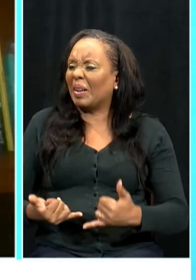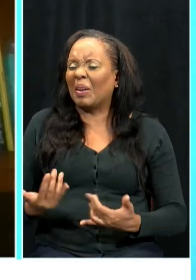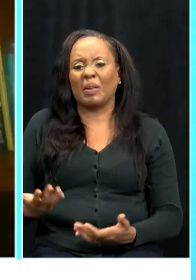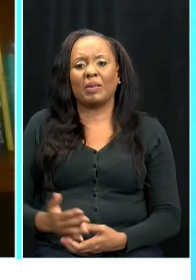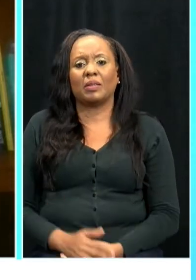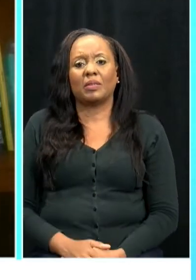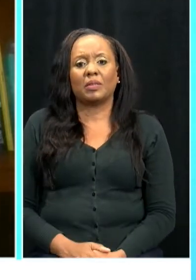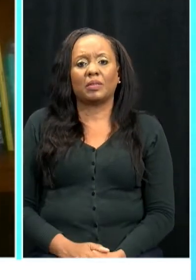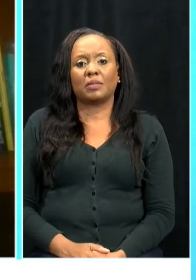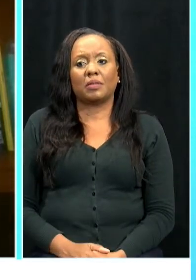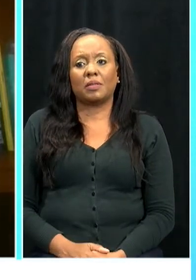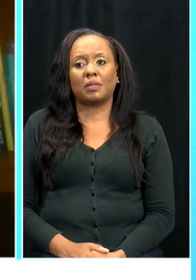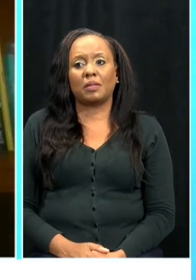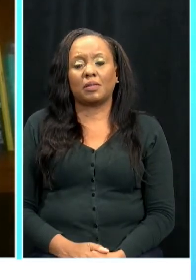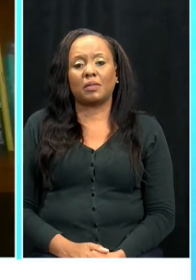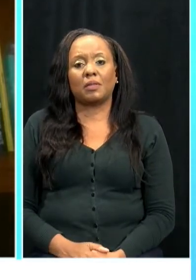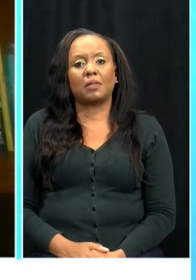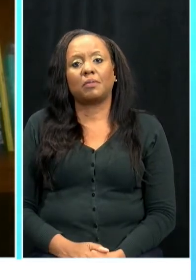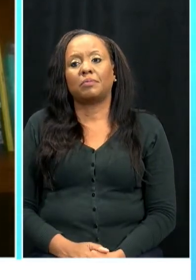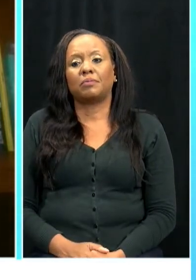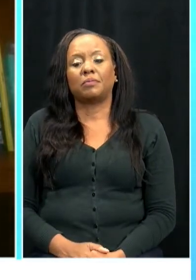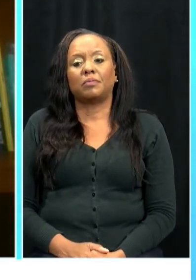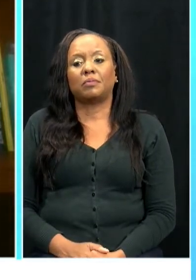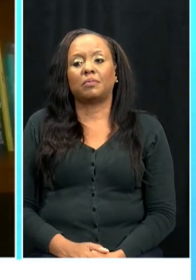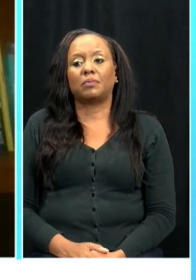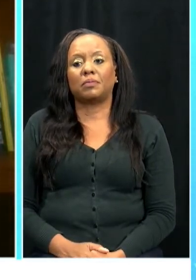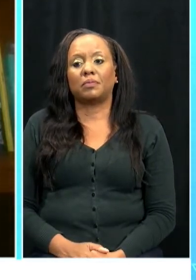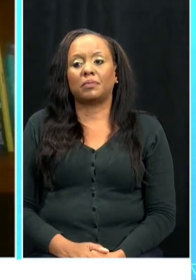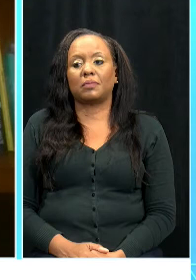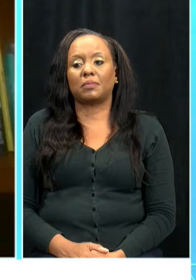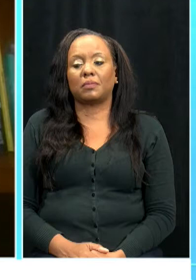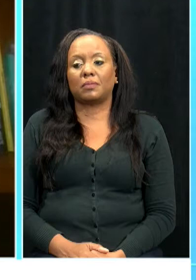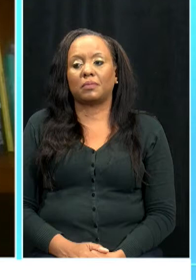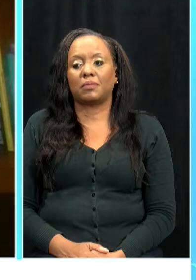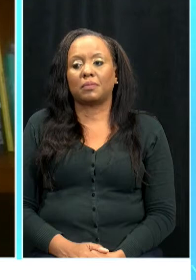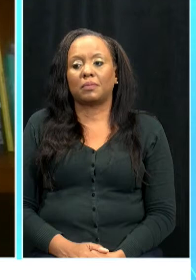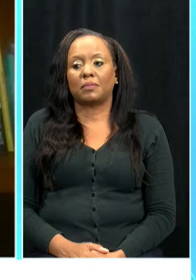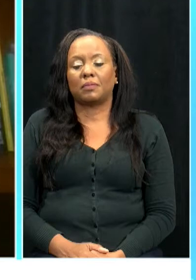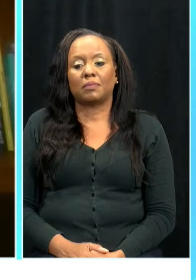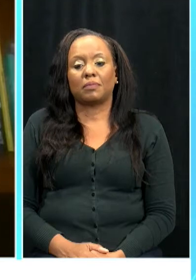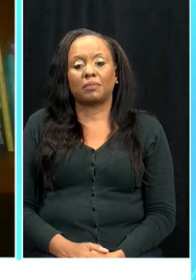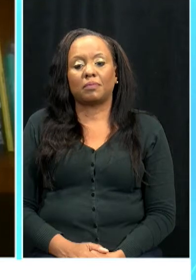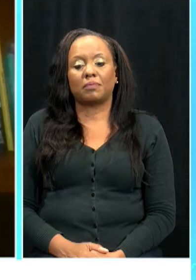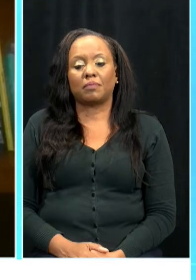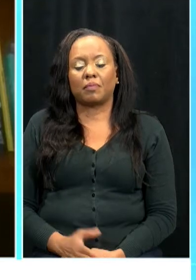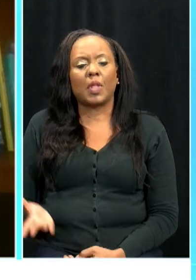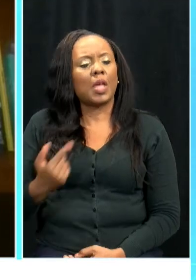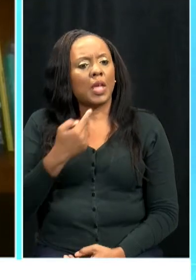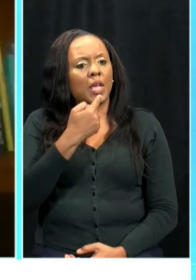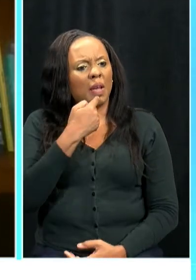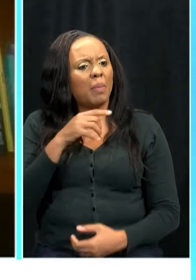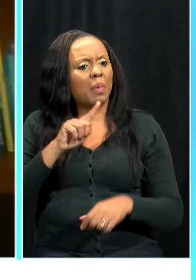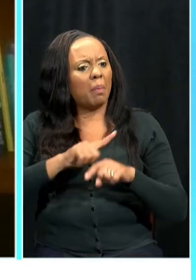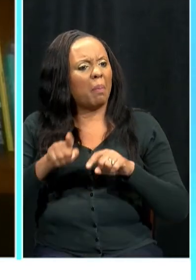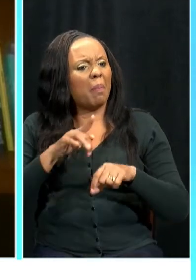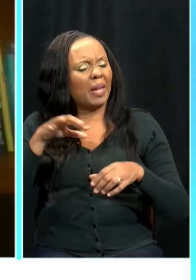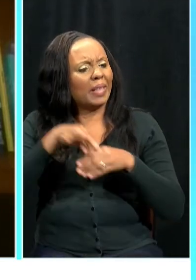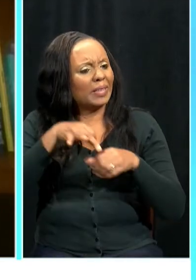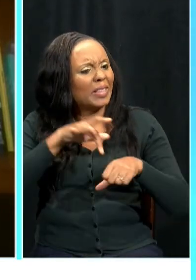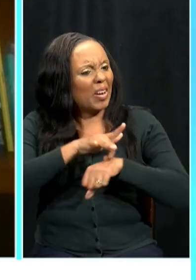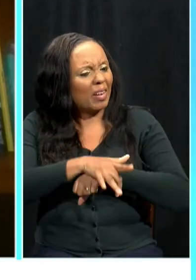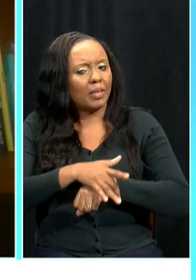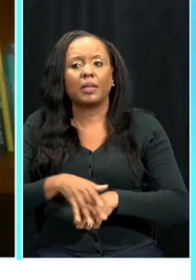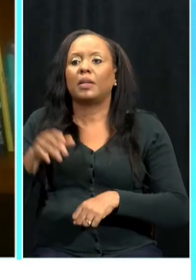seize it, the see it is as a an fact opportunity. that the election is too early. I'm not No, no, no. complaining. It's not too early. The DLP people,